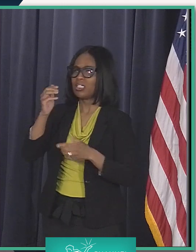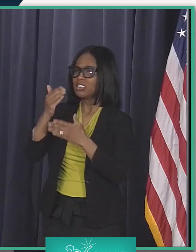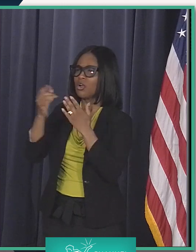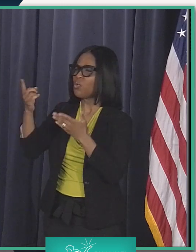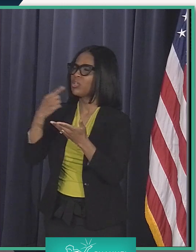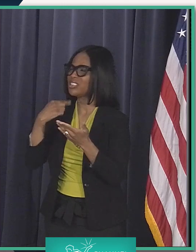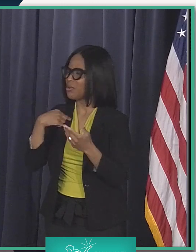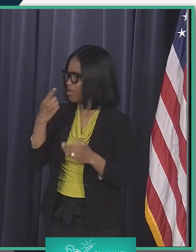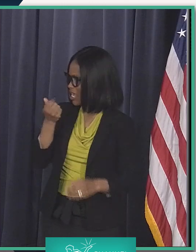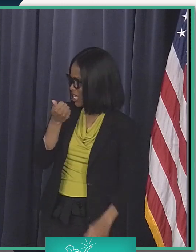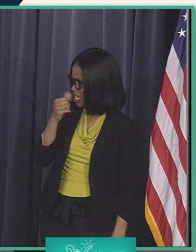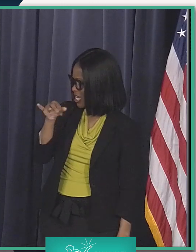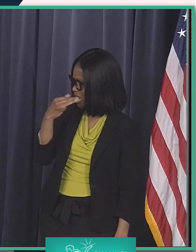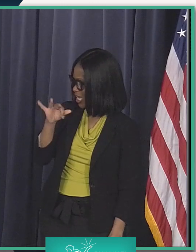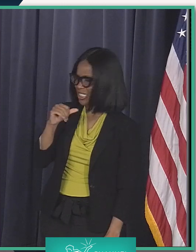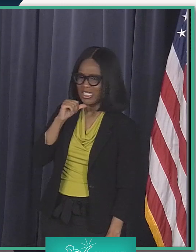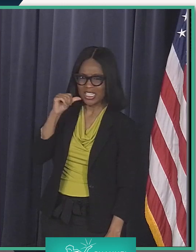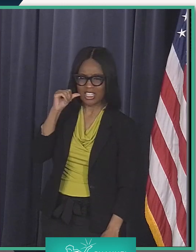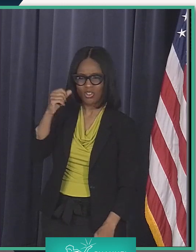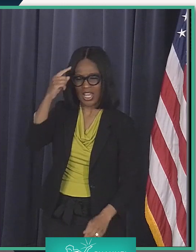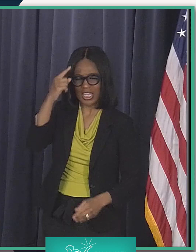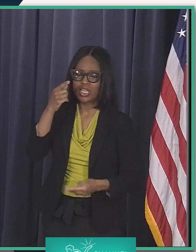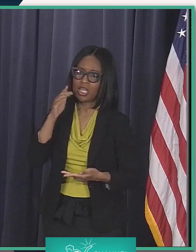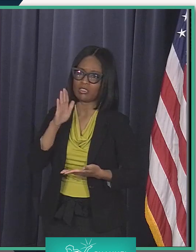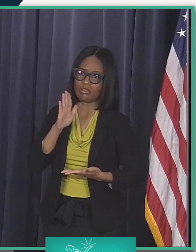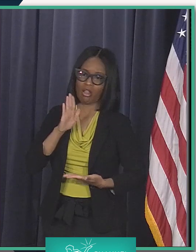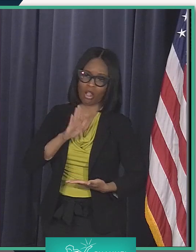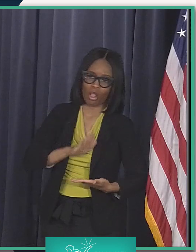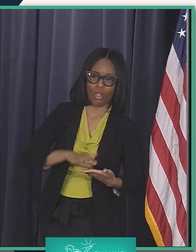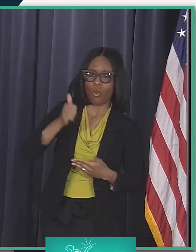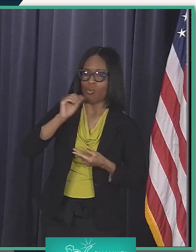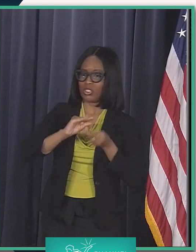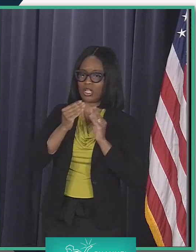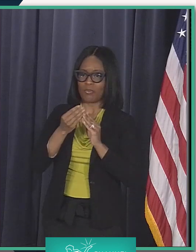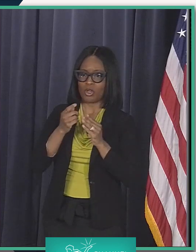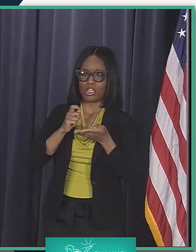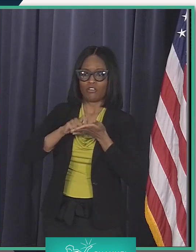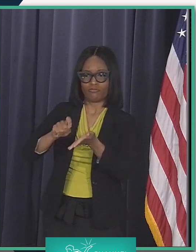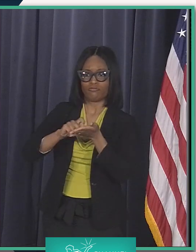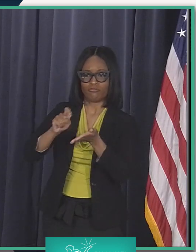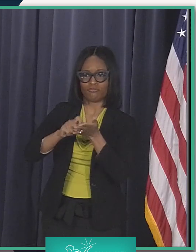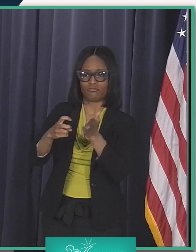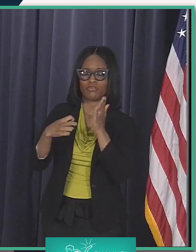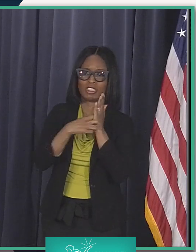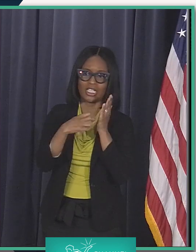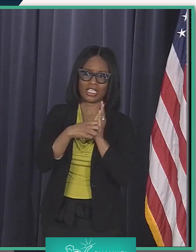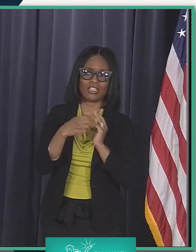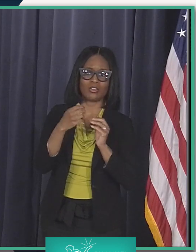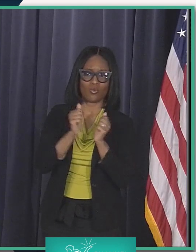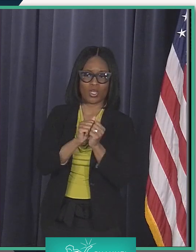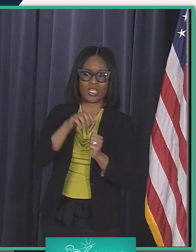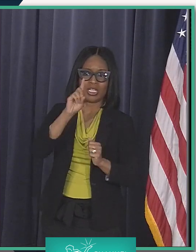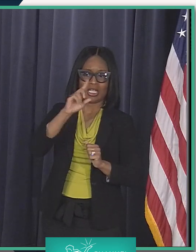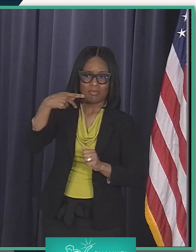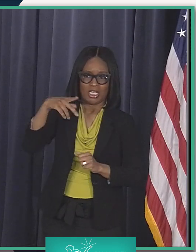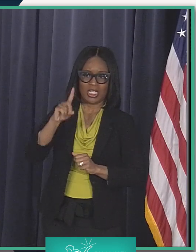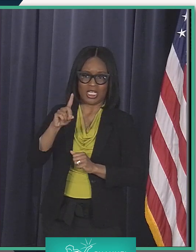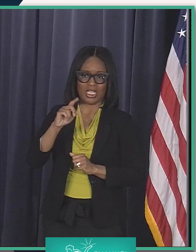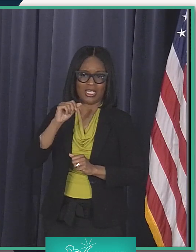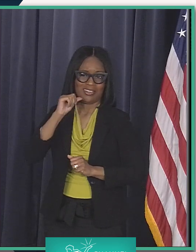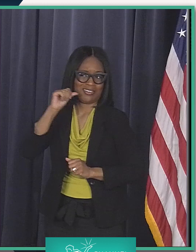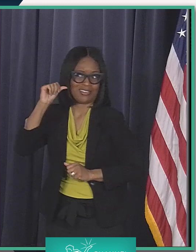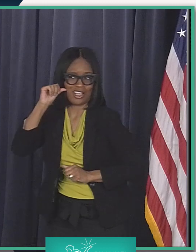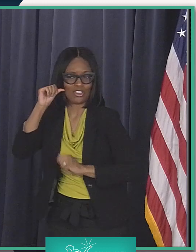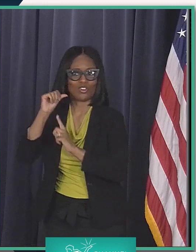did he tell me, 19 yesterday? The smallest number they have written so far, DPD wrote yesterday in citations.